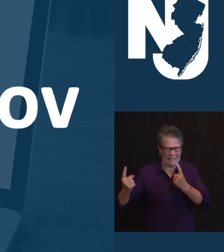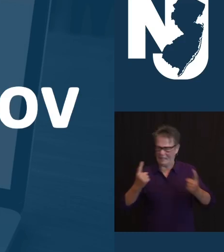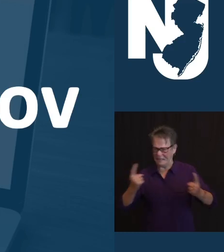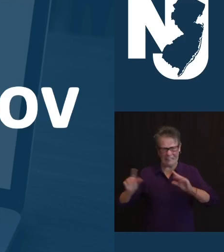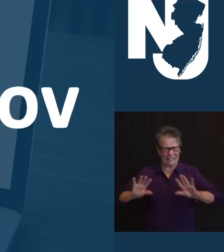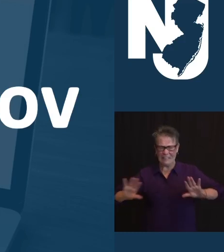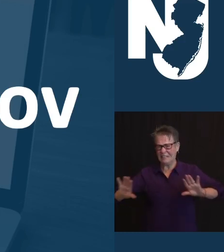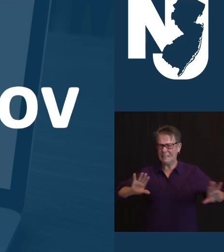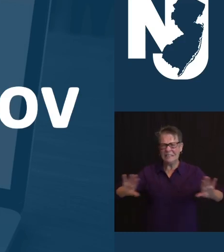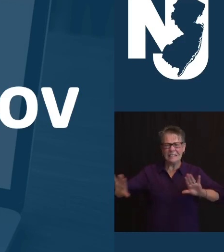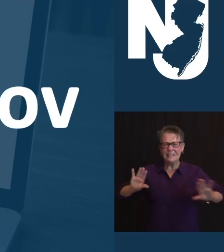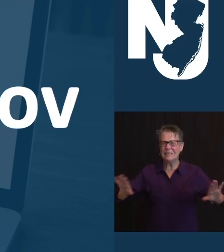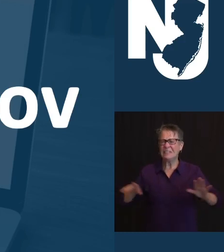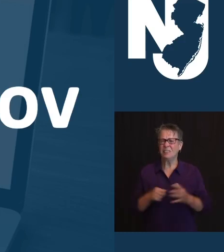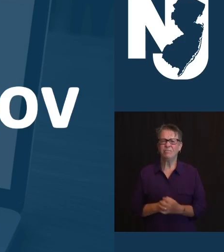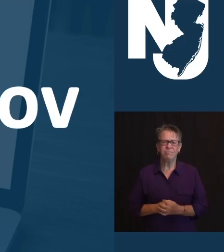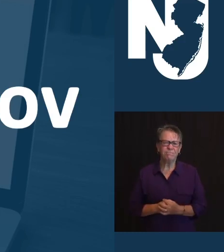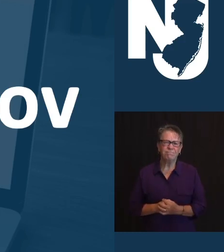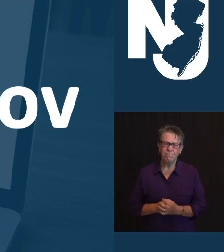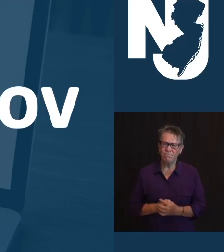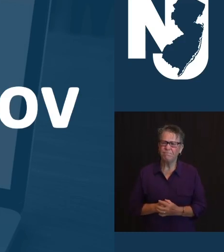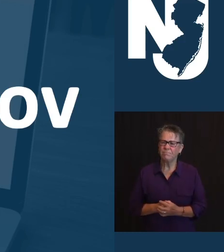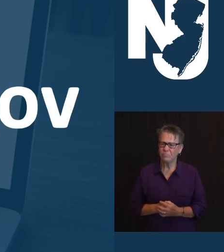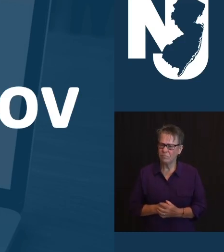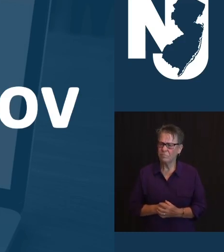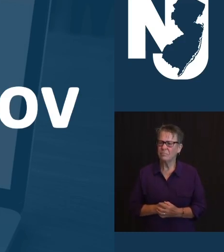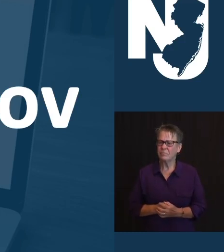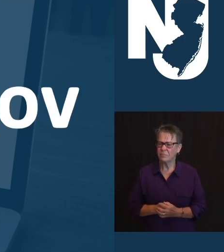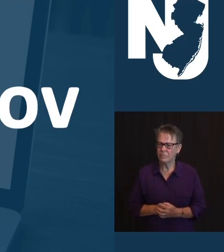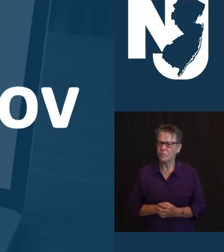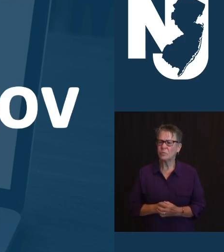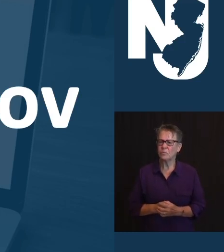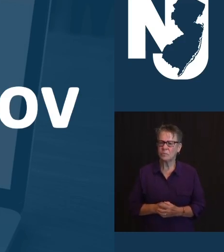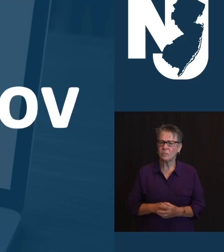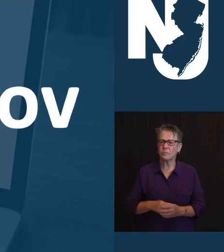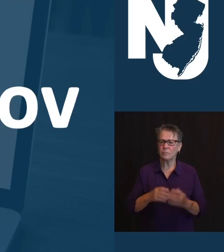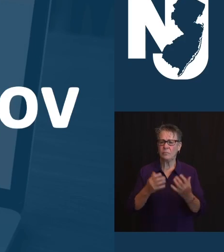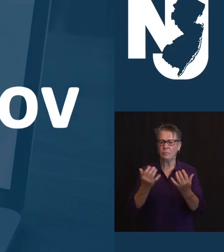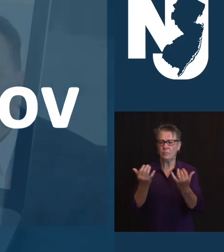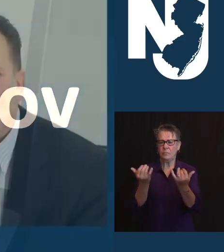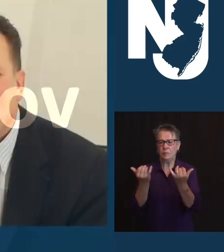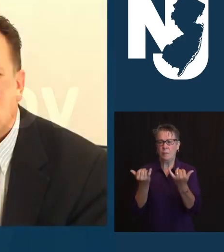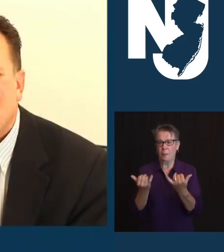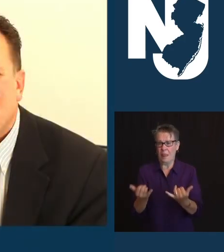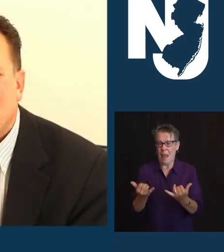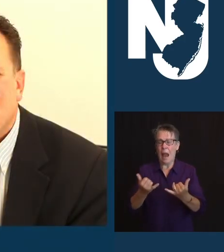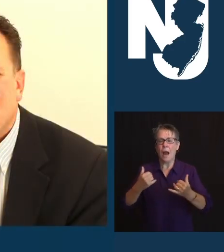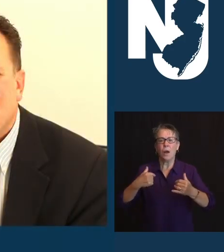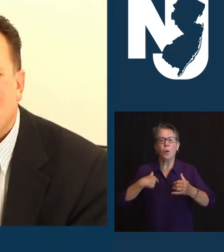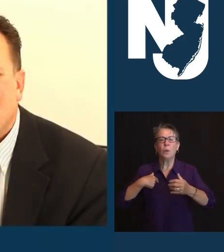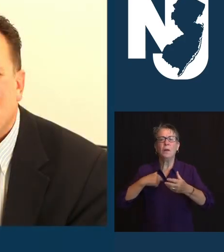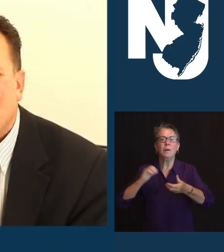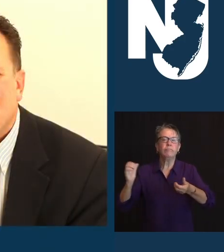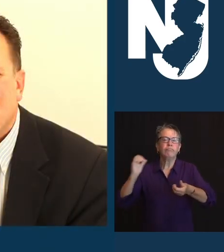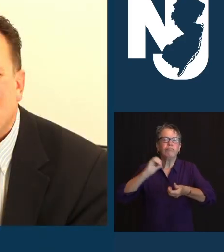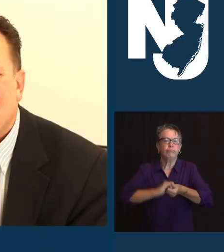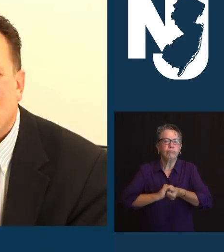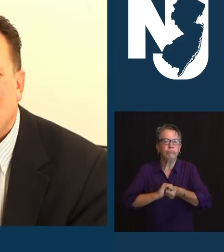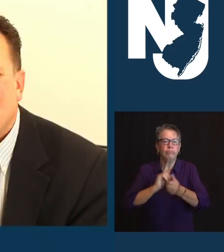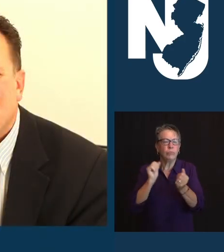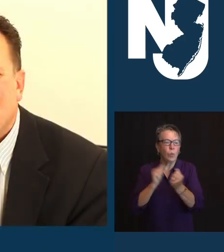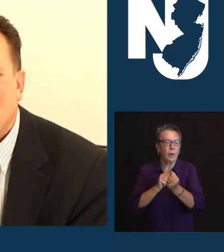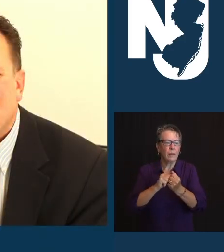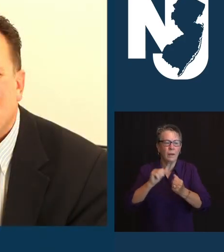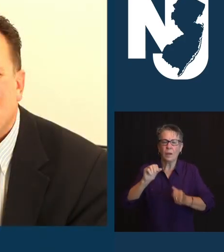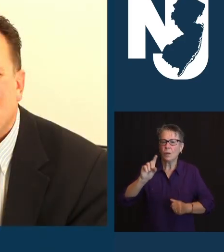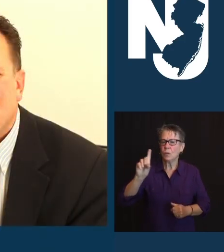Economic Development Authority to ensure that we emerge from this pandemic stronger than ever. Today, we recognize the Youth Development Clinic of